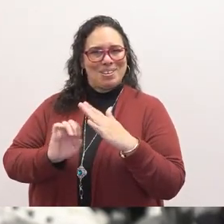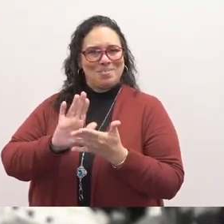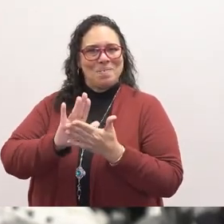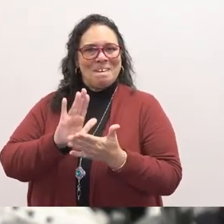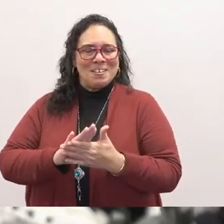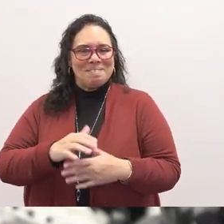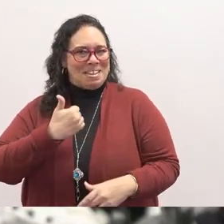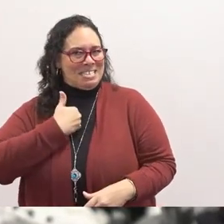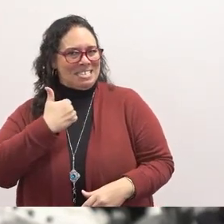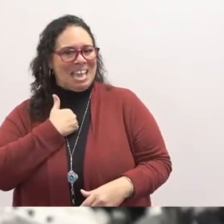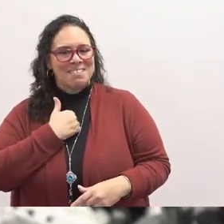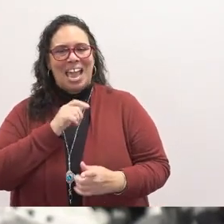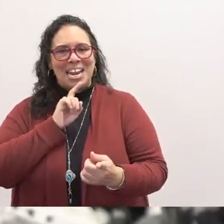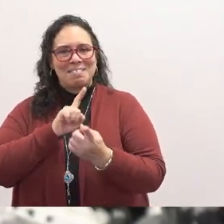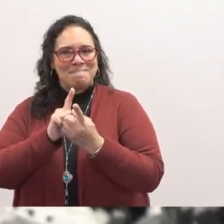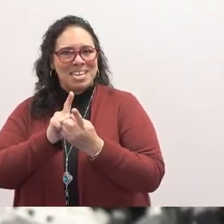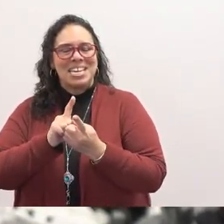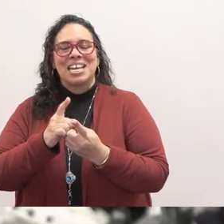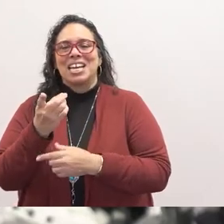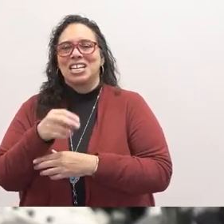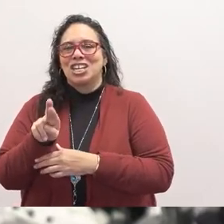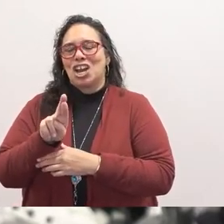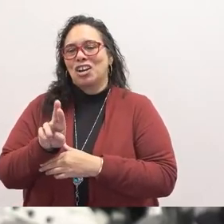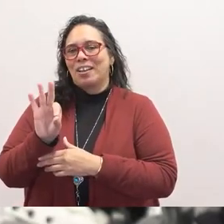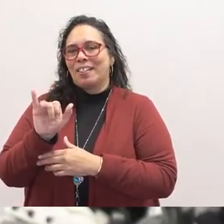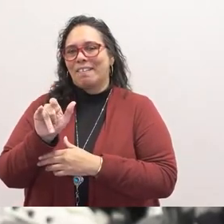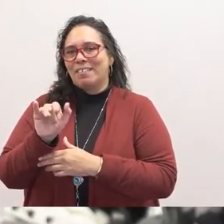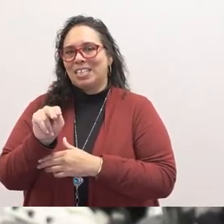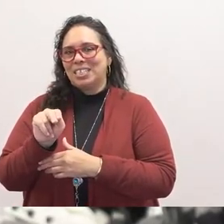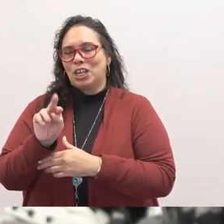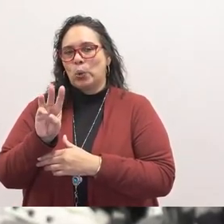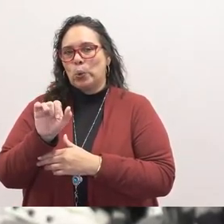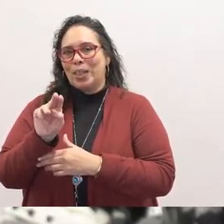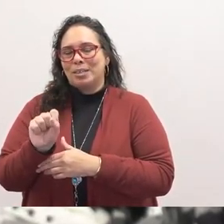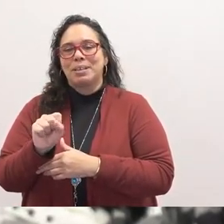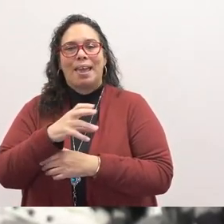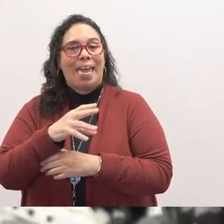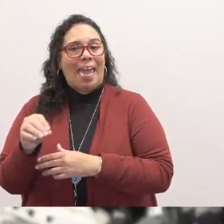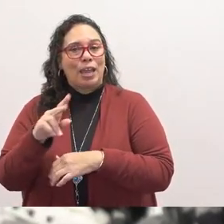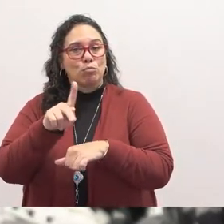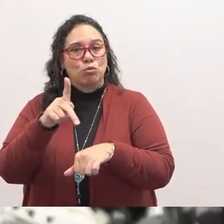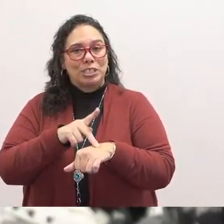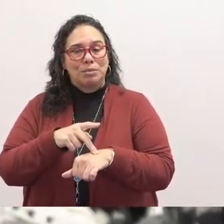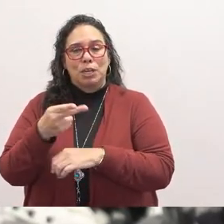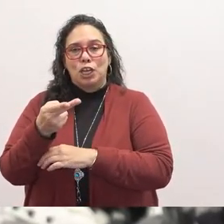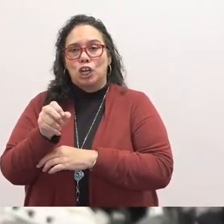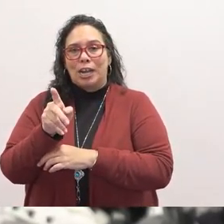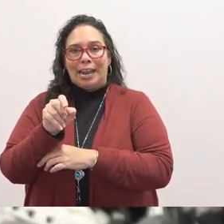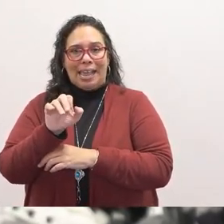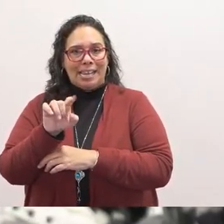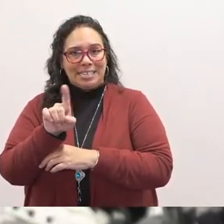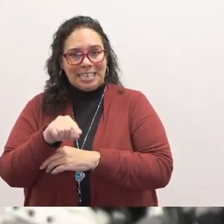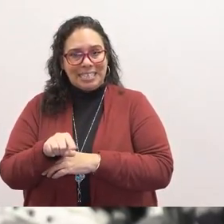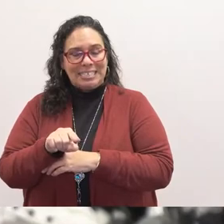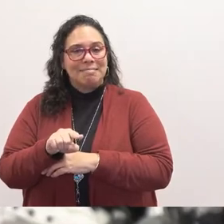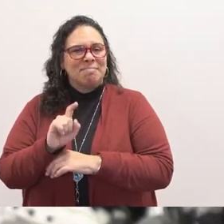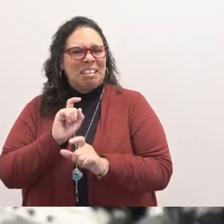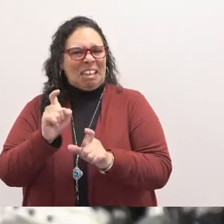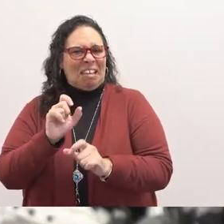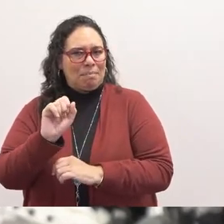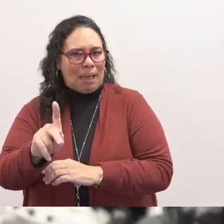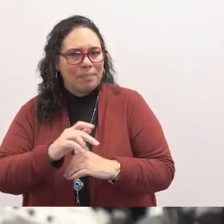to meet with Dr. Felton Williams and Principal Hernandez and to do a give back to the students. One of their things that